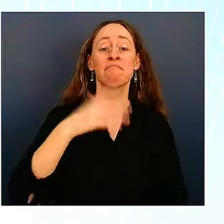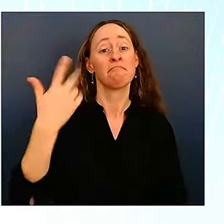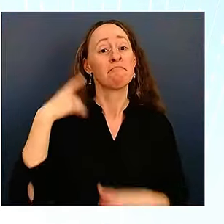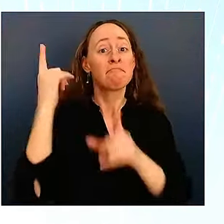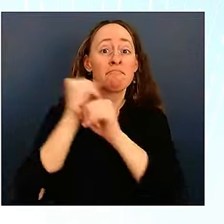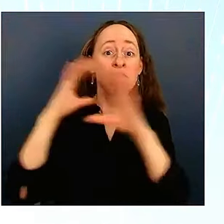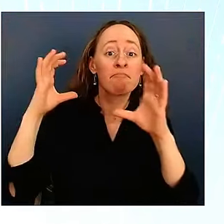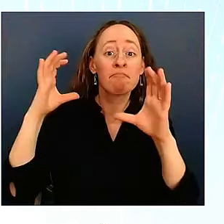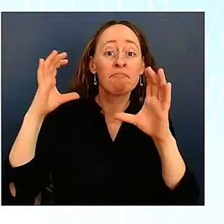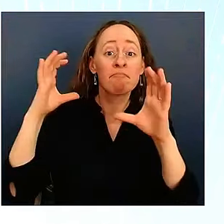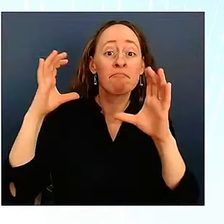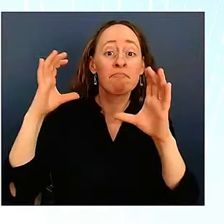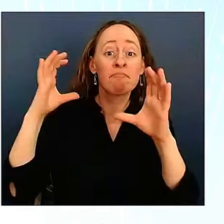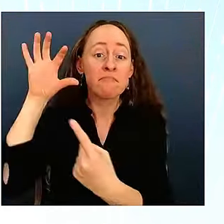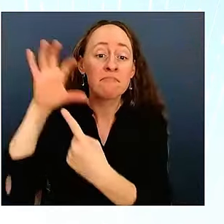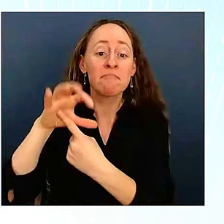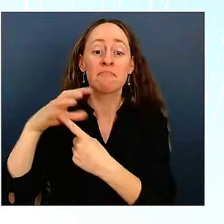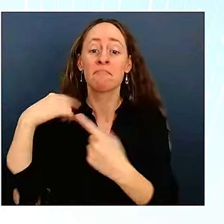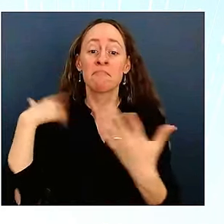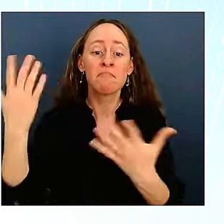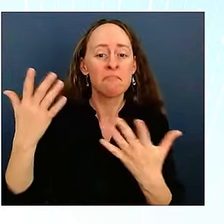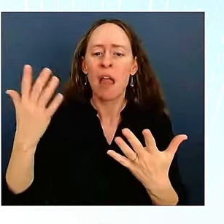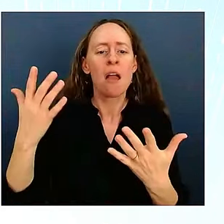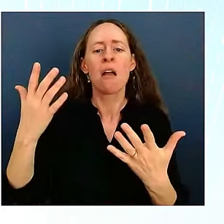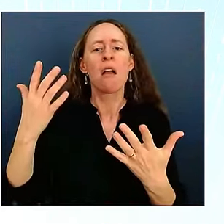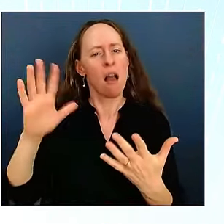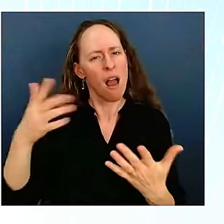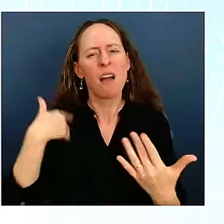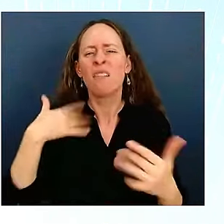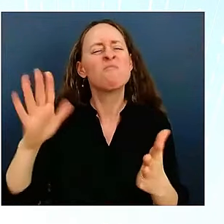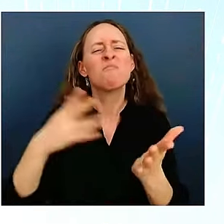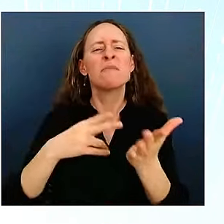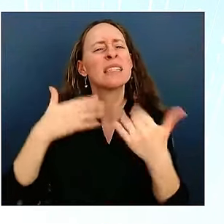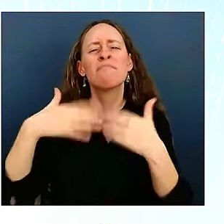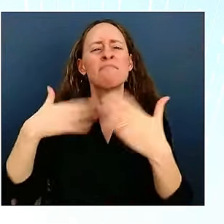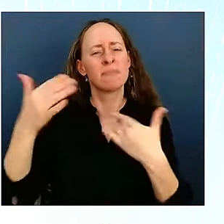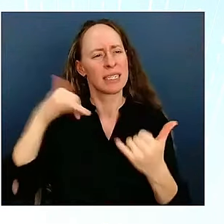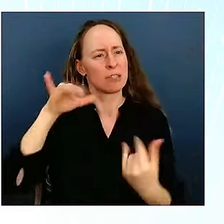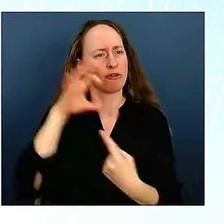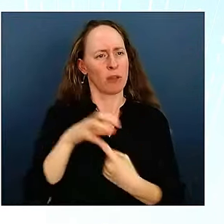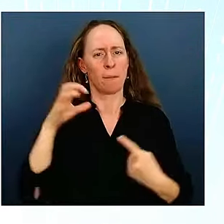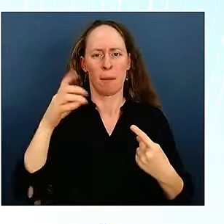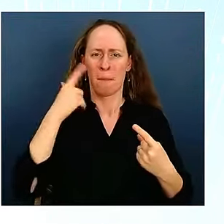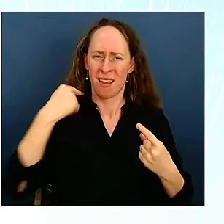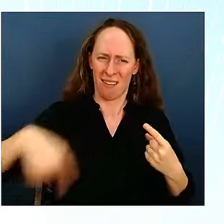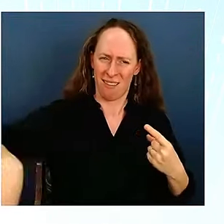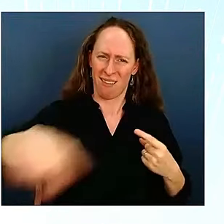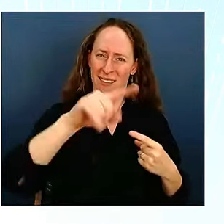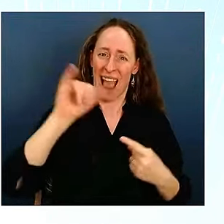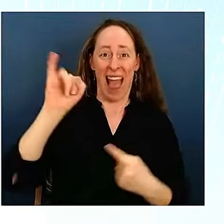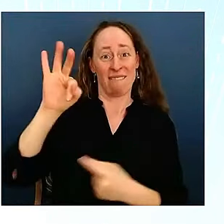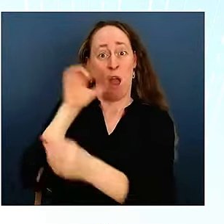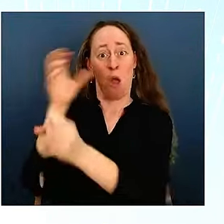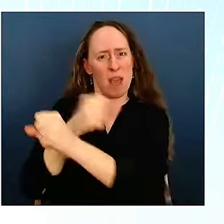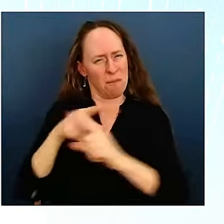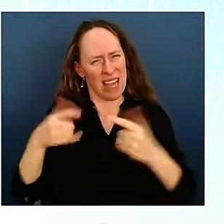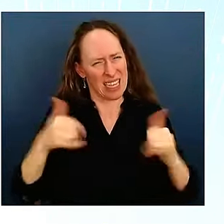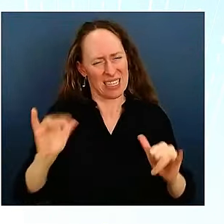of the work we put in together, our culture, and the belief we have in one another.